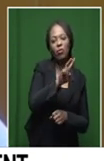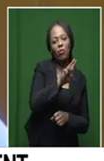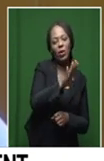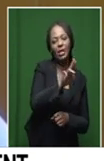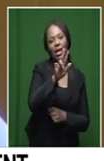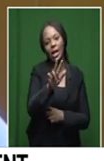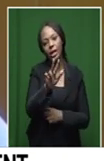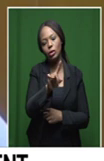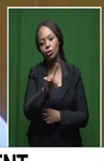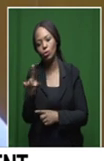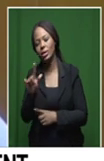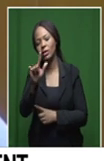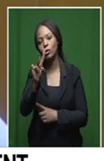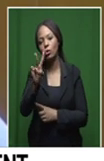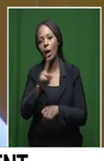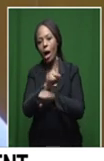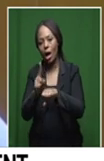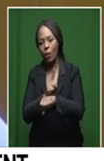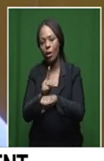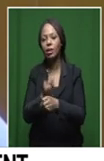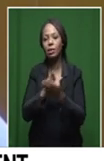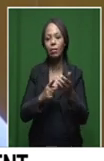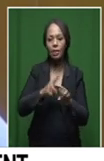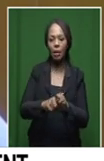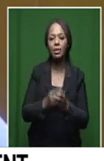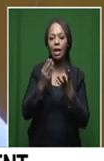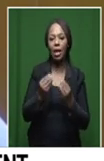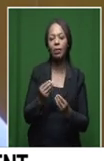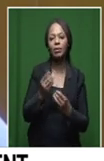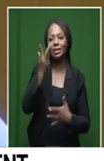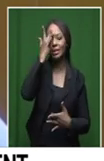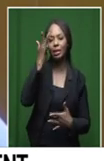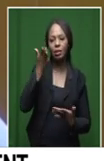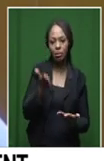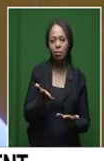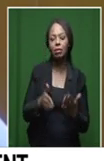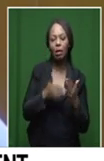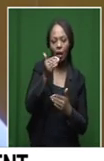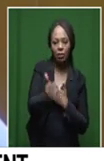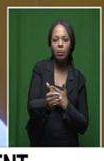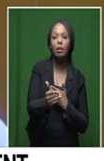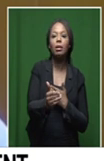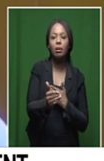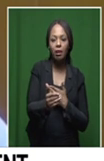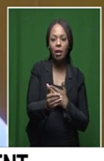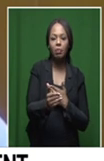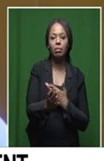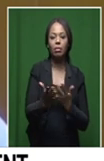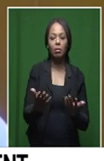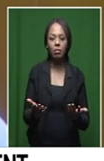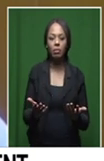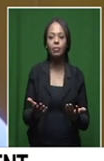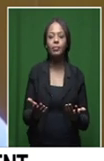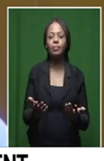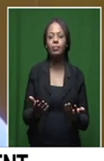hours. We do sometimes, there are people who may experience